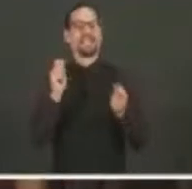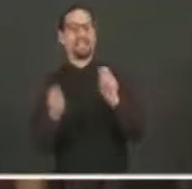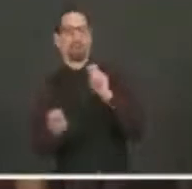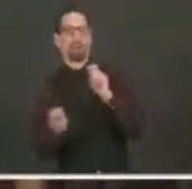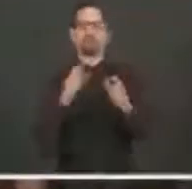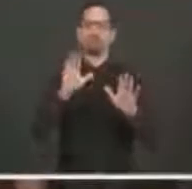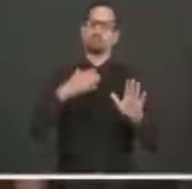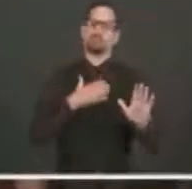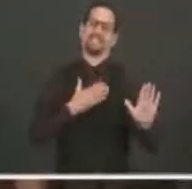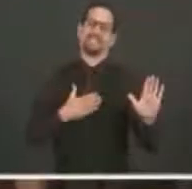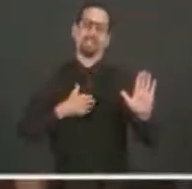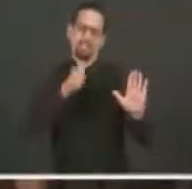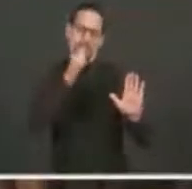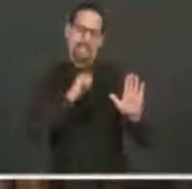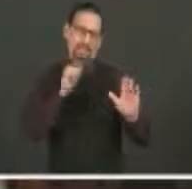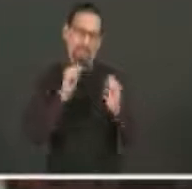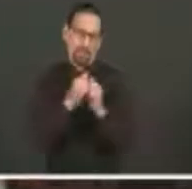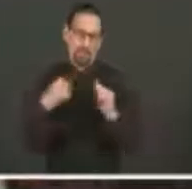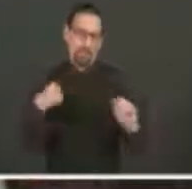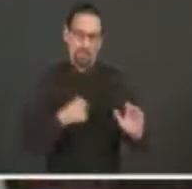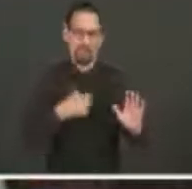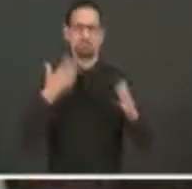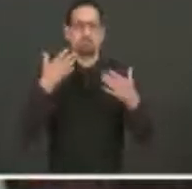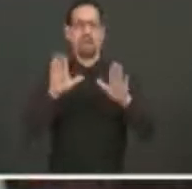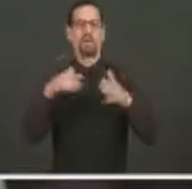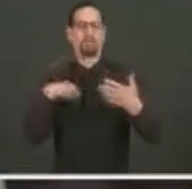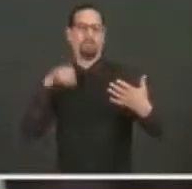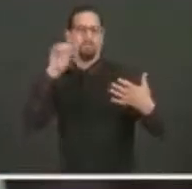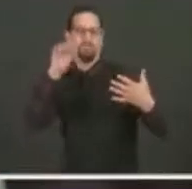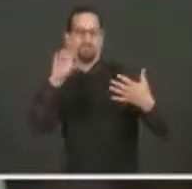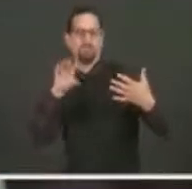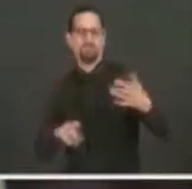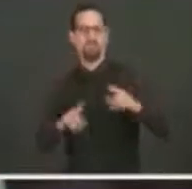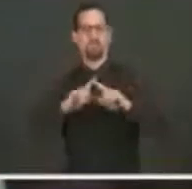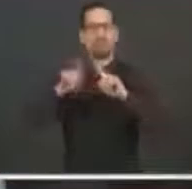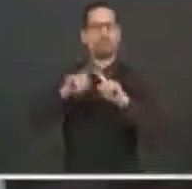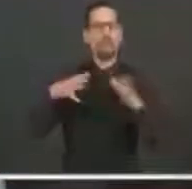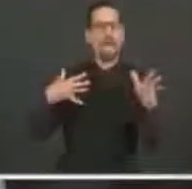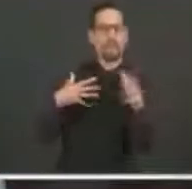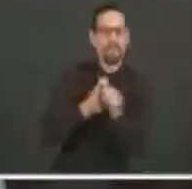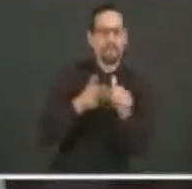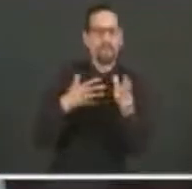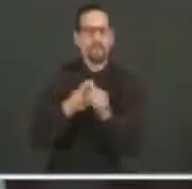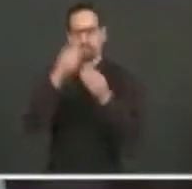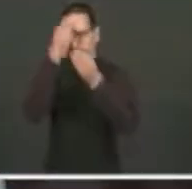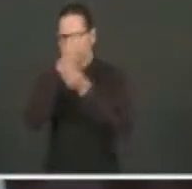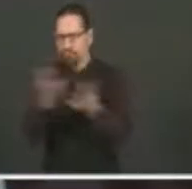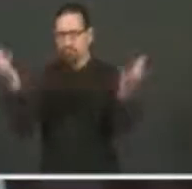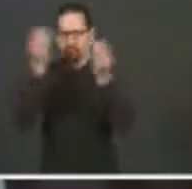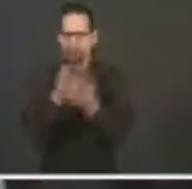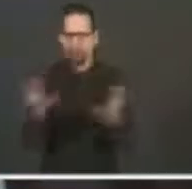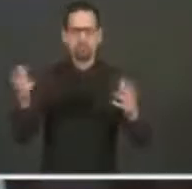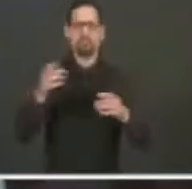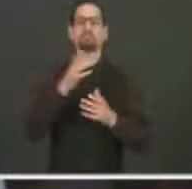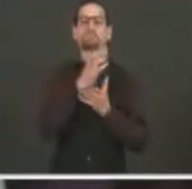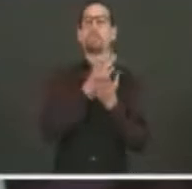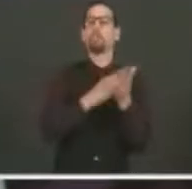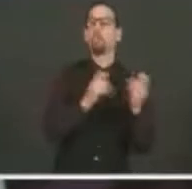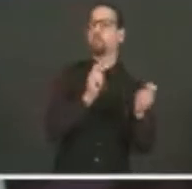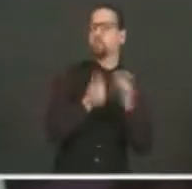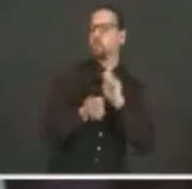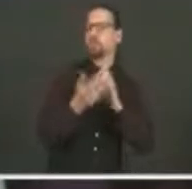with me as I go through a number of updates and important new announcements. As a reminder, we are now at